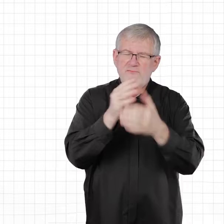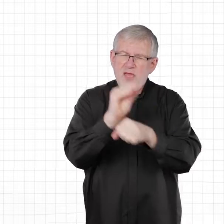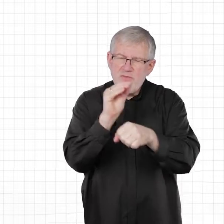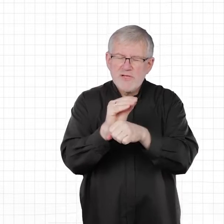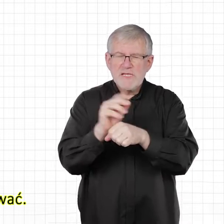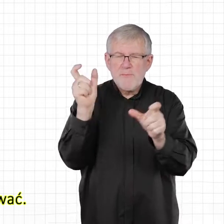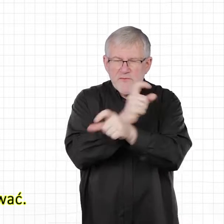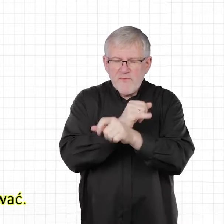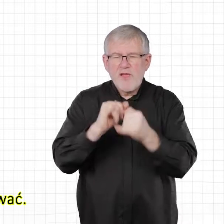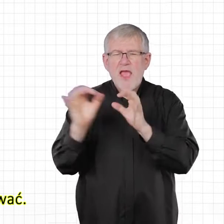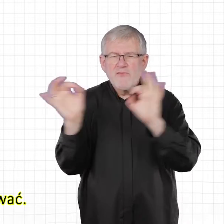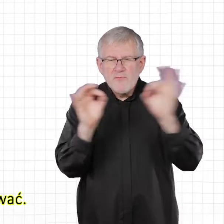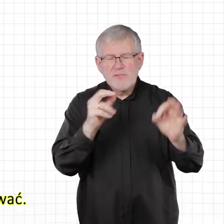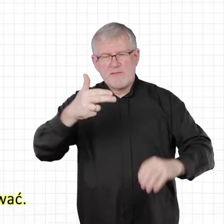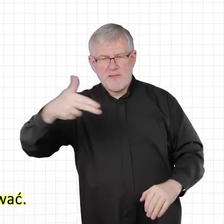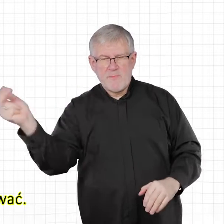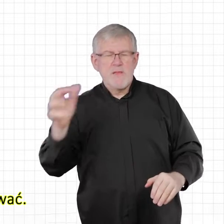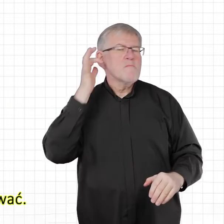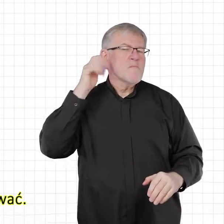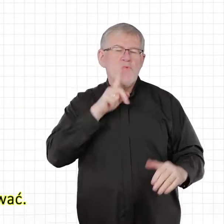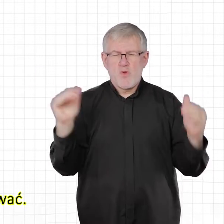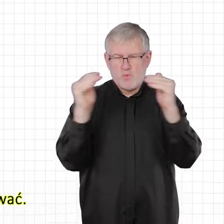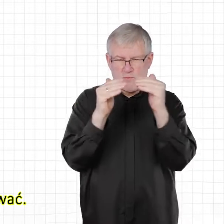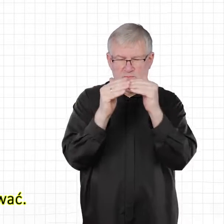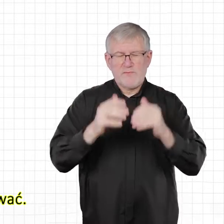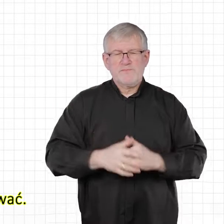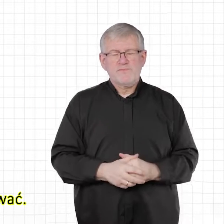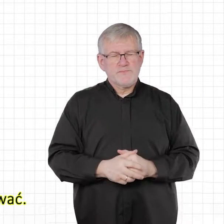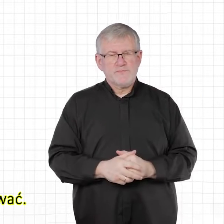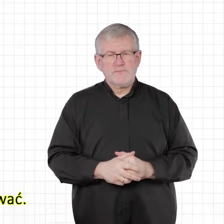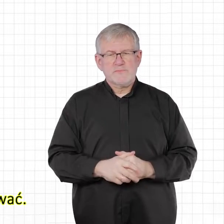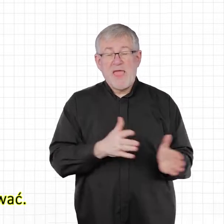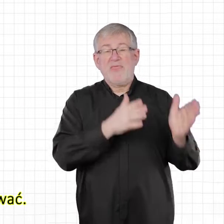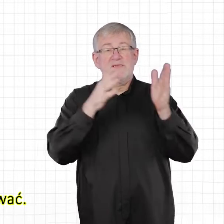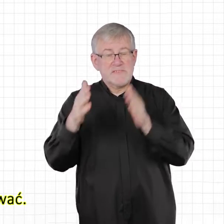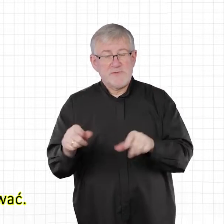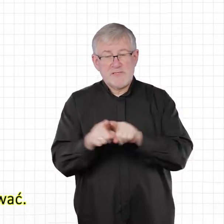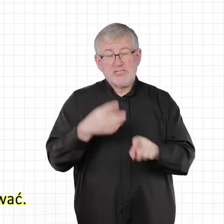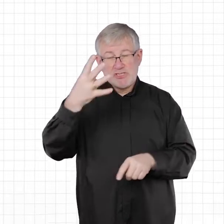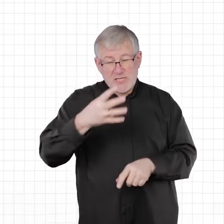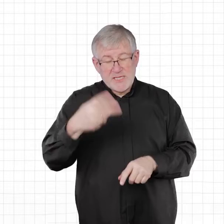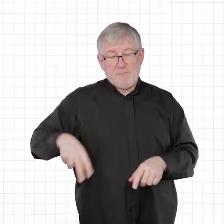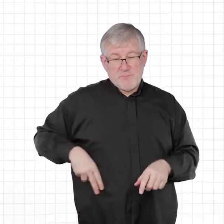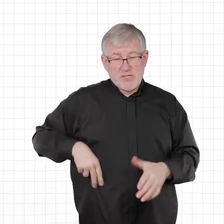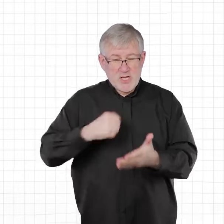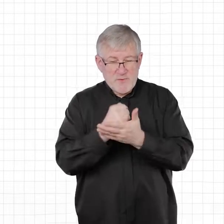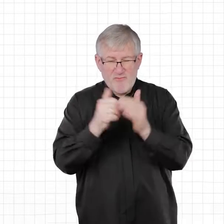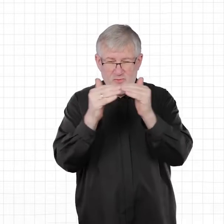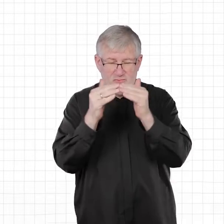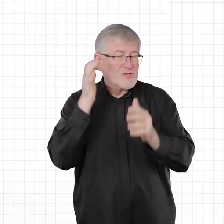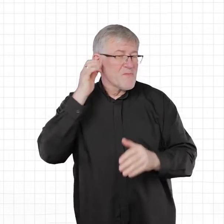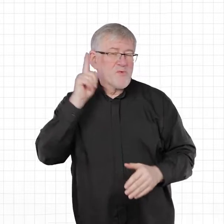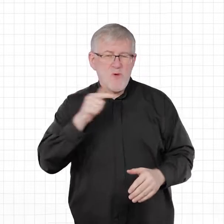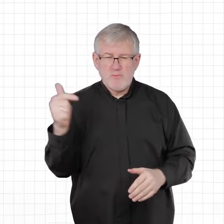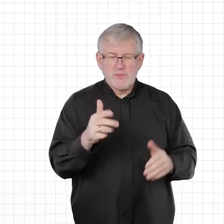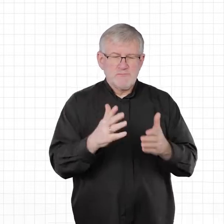is important. We have reached many goals, but it will continue. There are always things